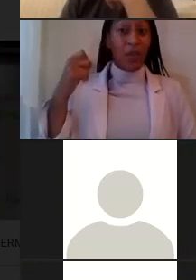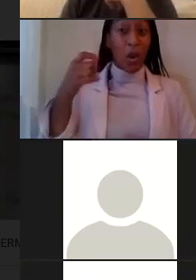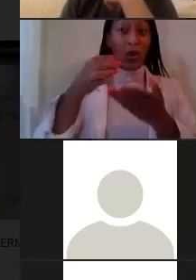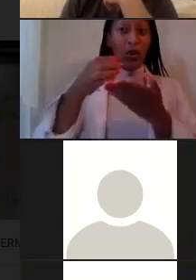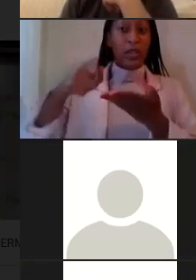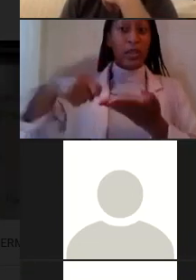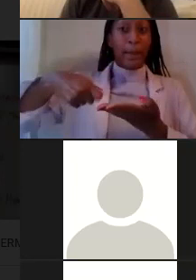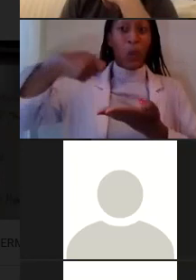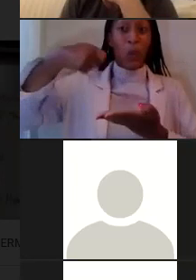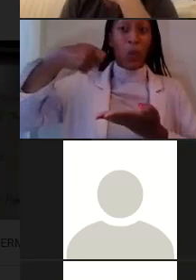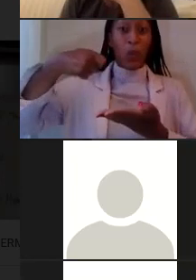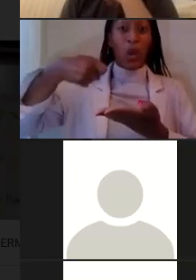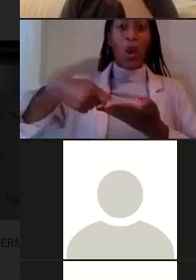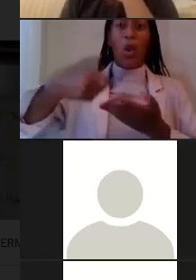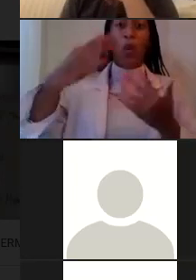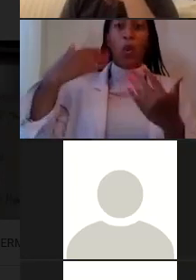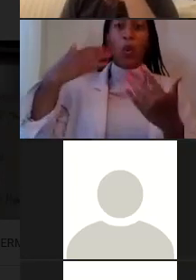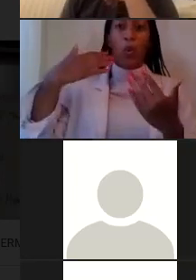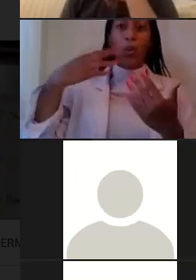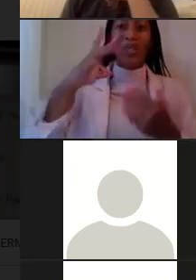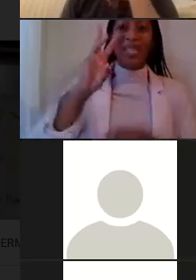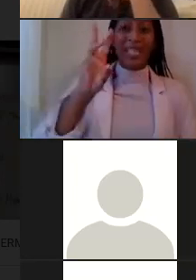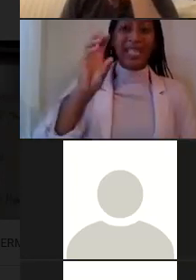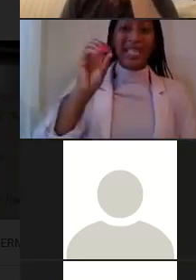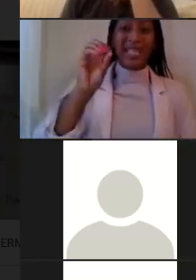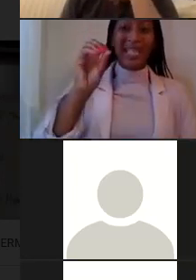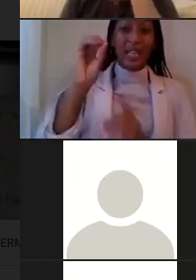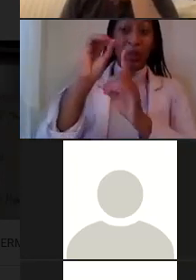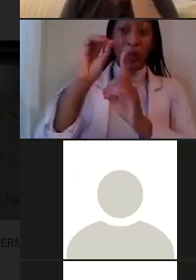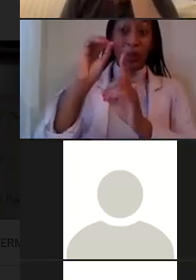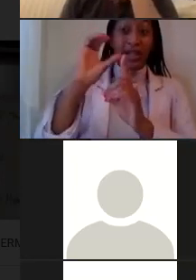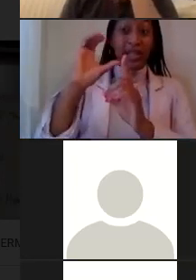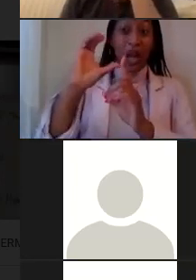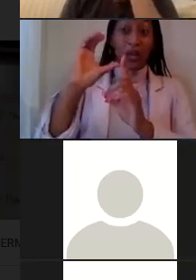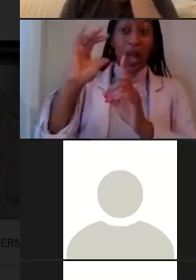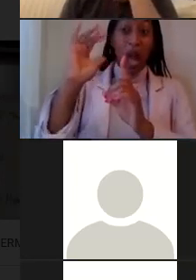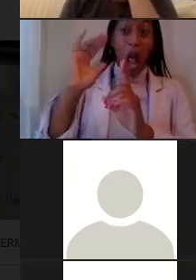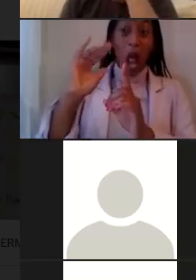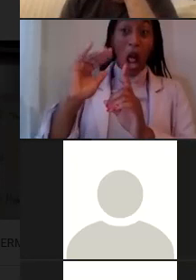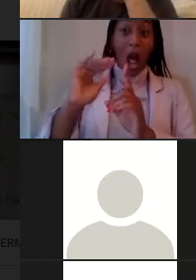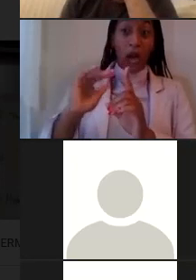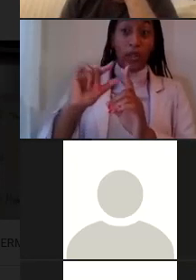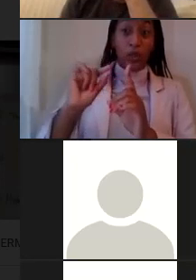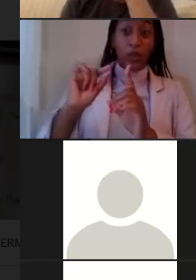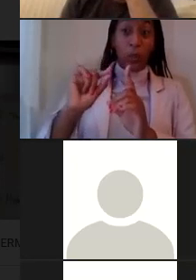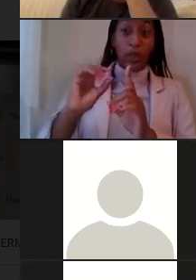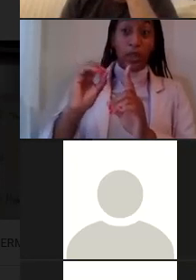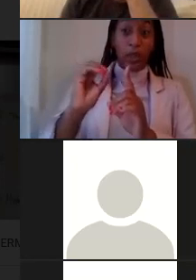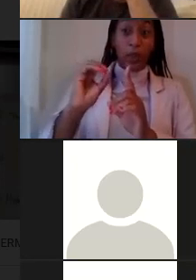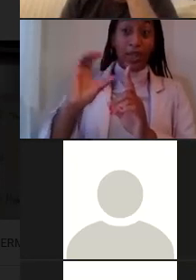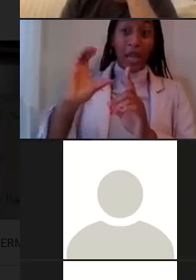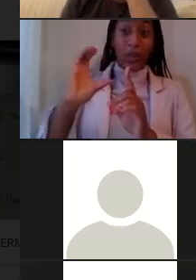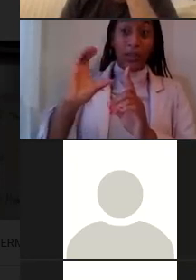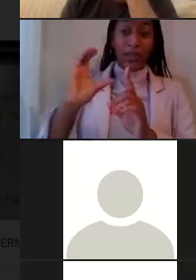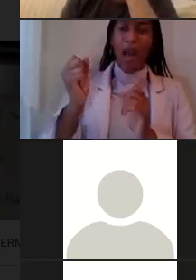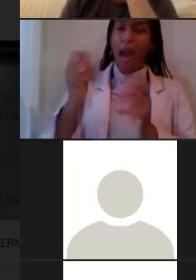degrees Celsius to 20 degrees Celsius. How much heat is lost by the spoon? Now, this is a very important example because